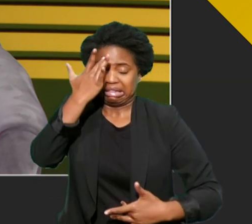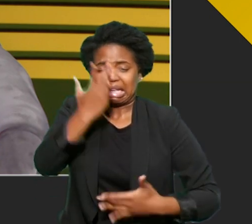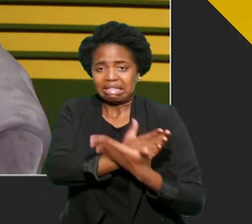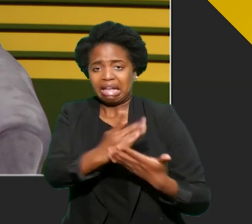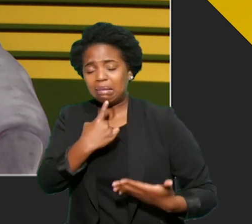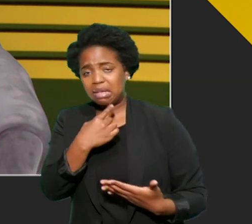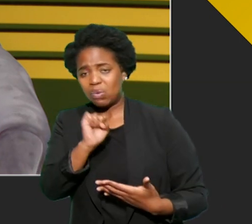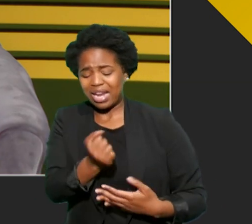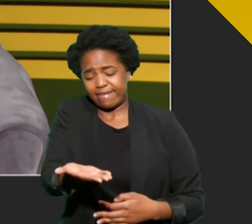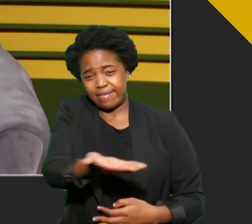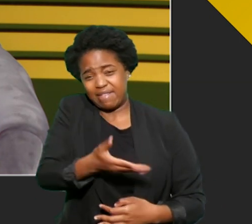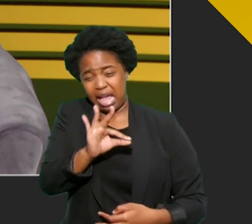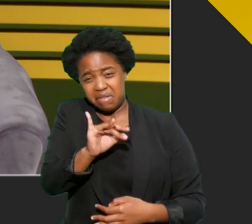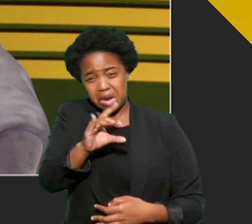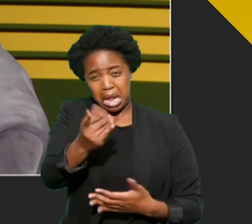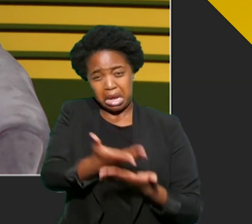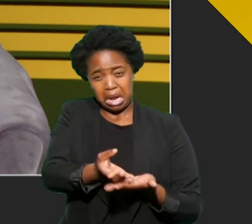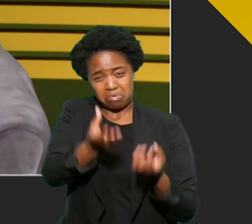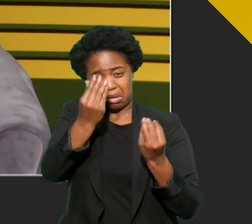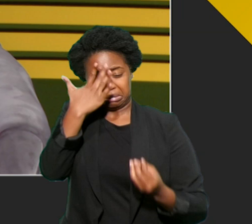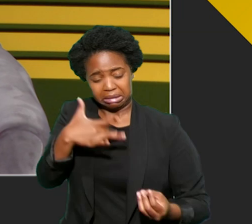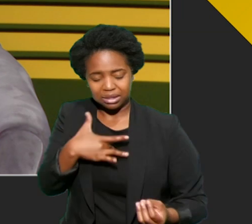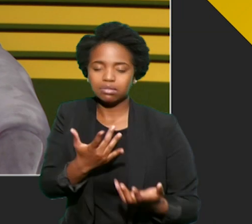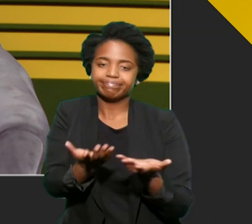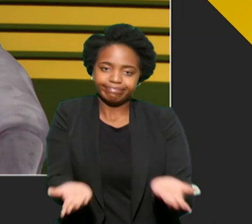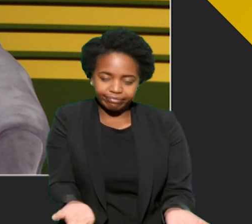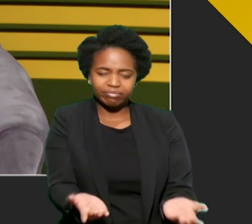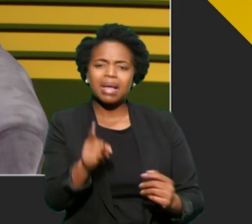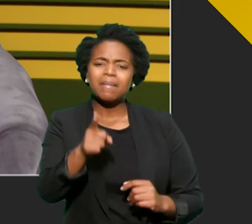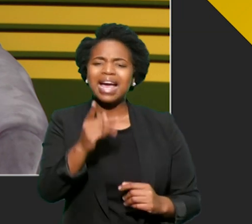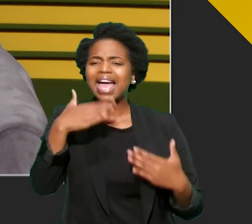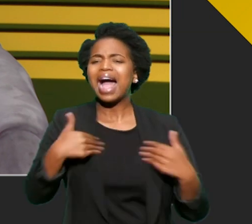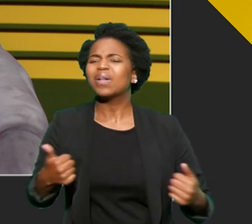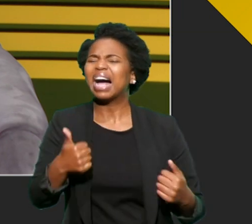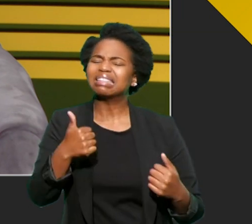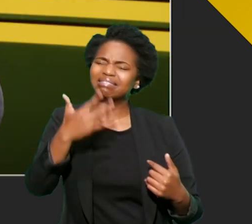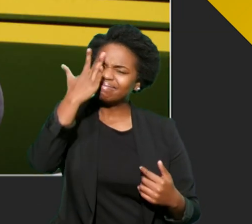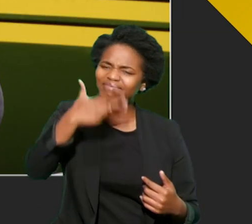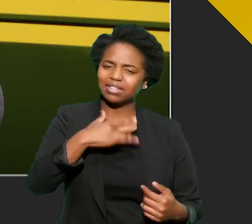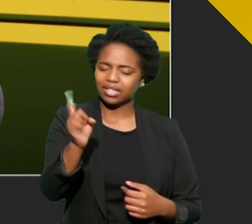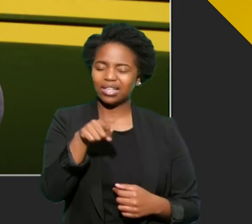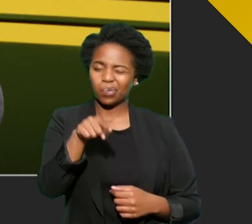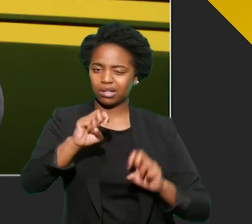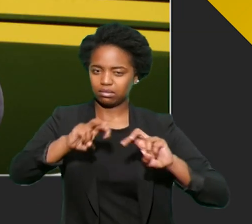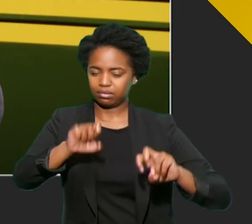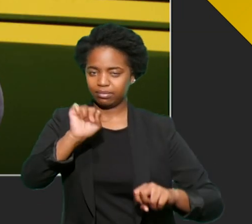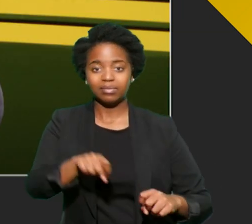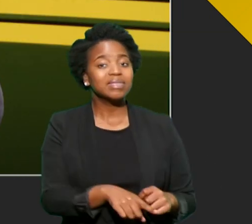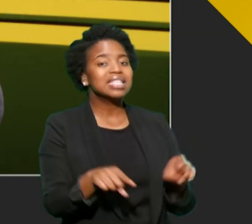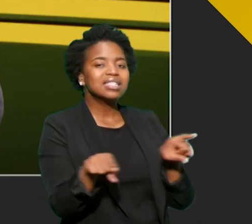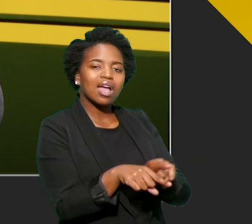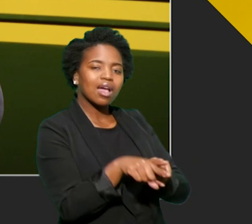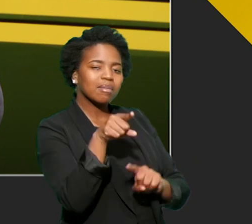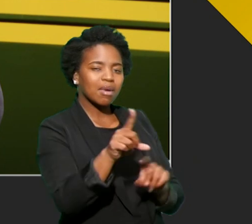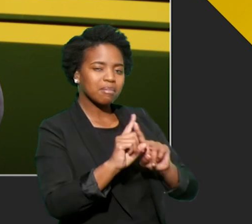really got to the part where they understand what is then that health implication. And that's what we are looking at. And even if that, just keep